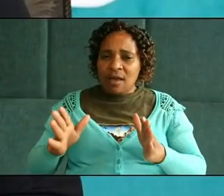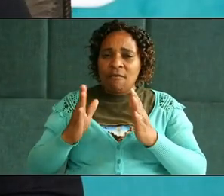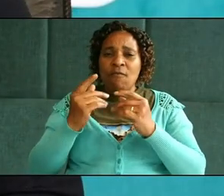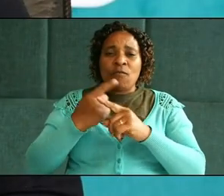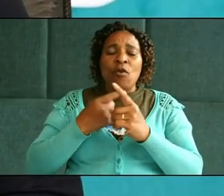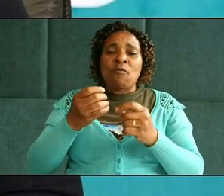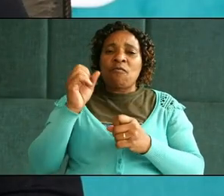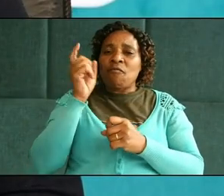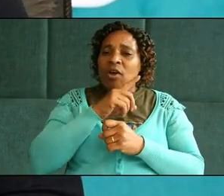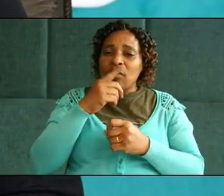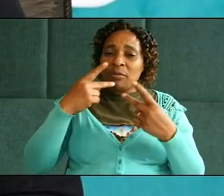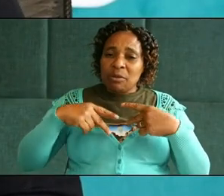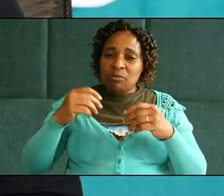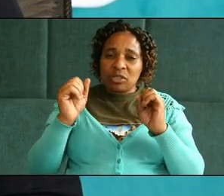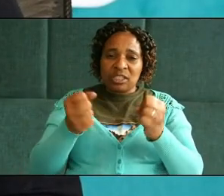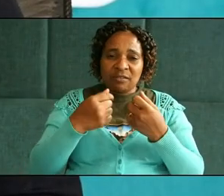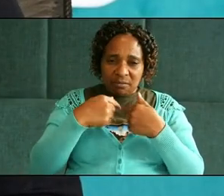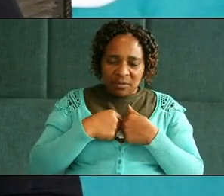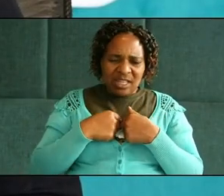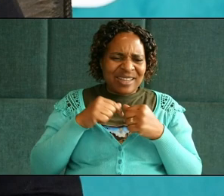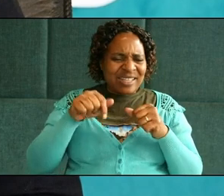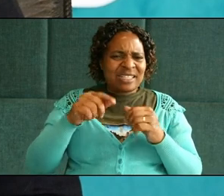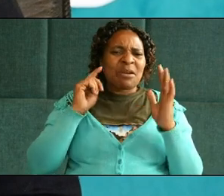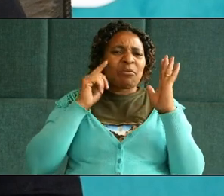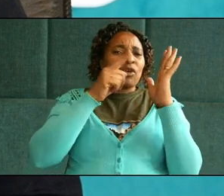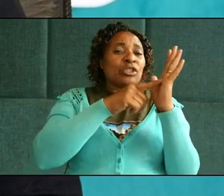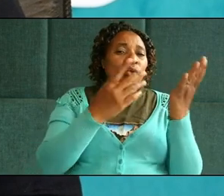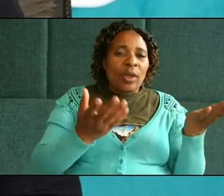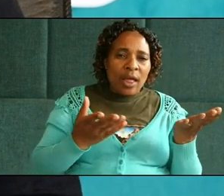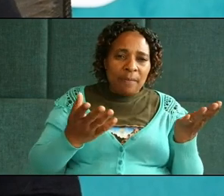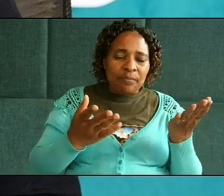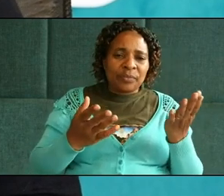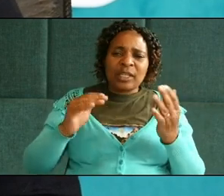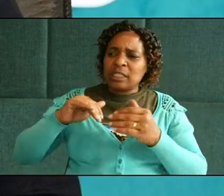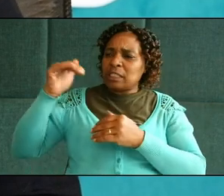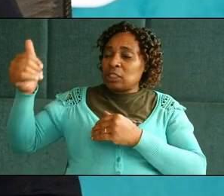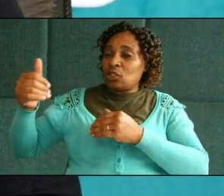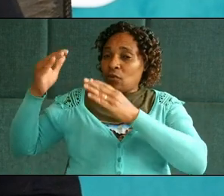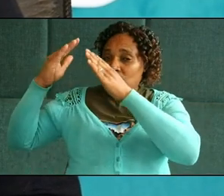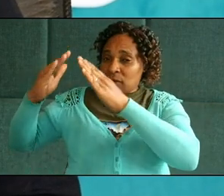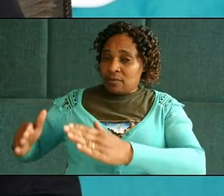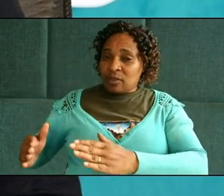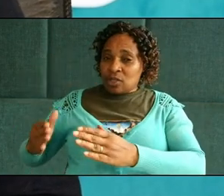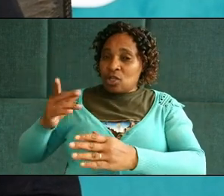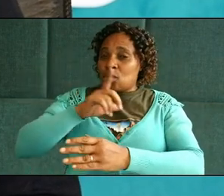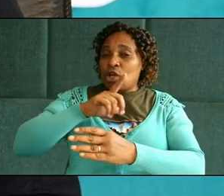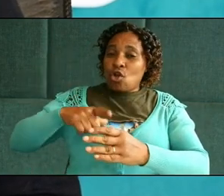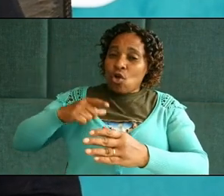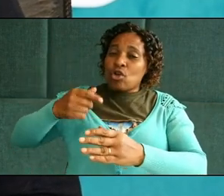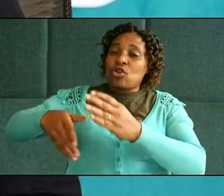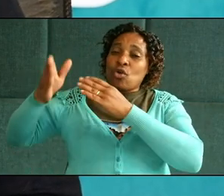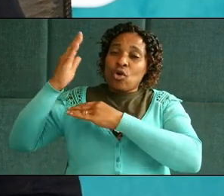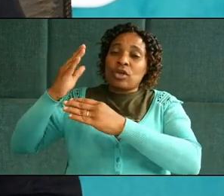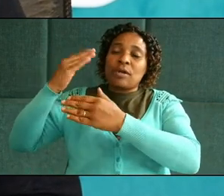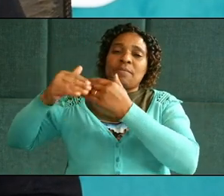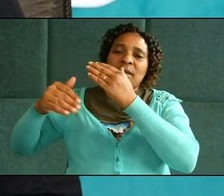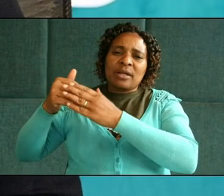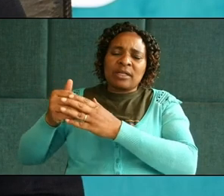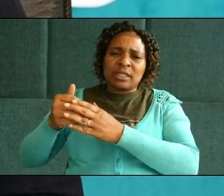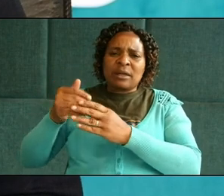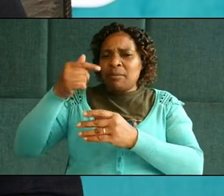save me. This points to the cities of refuge that God built. And Christ is our refuge. He shelters